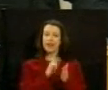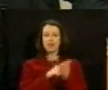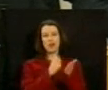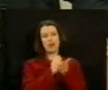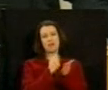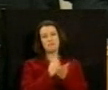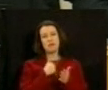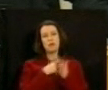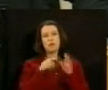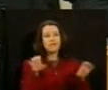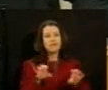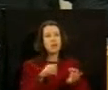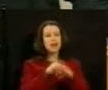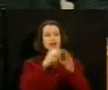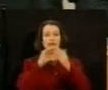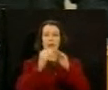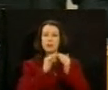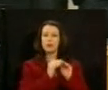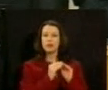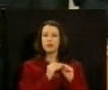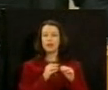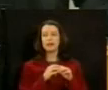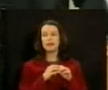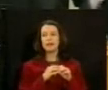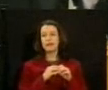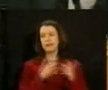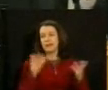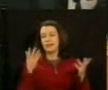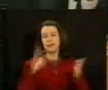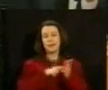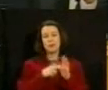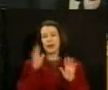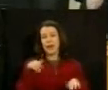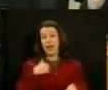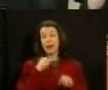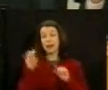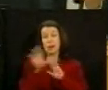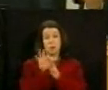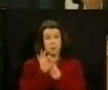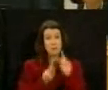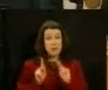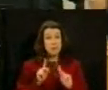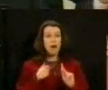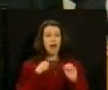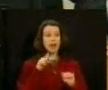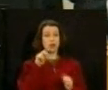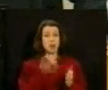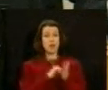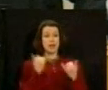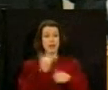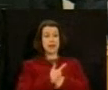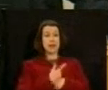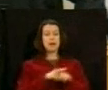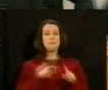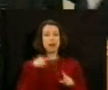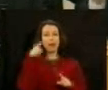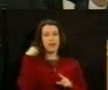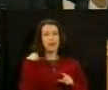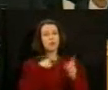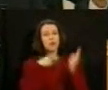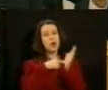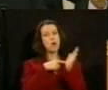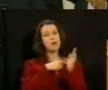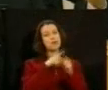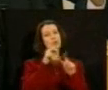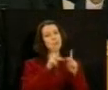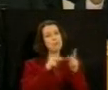community and whatnot. I mean, hey, I can appoint people. I can do that today. But I think we owe it to the public to